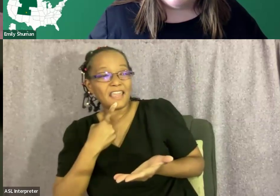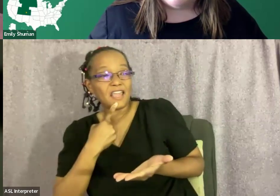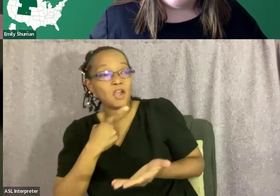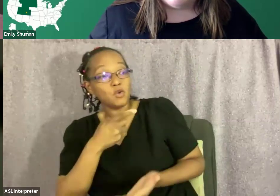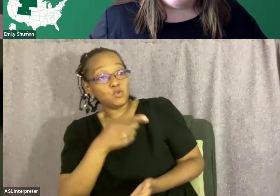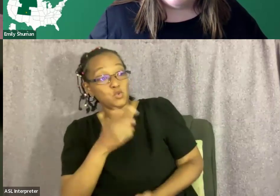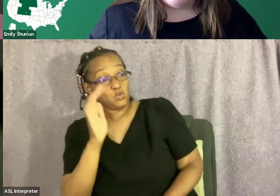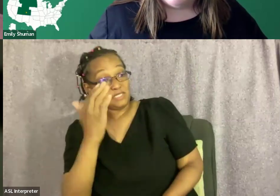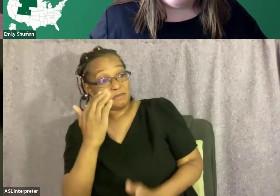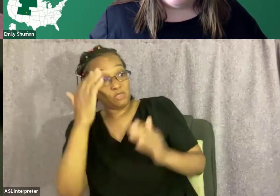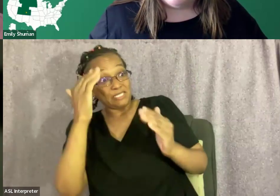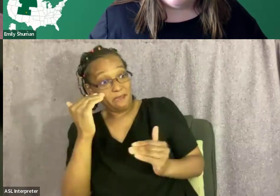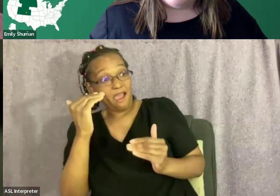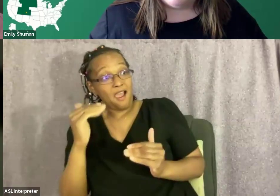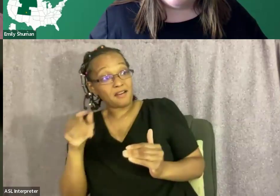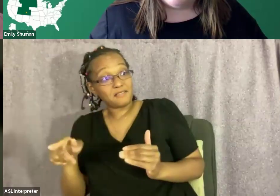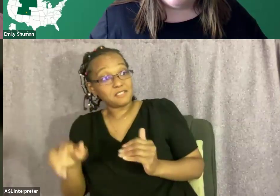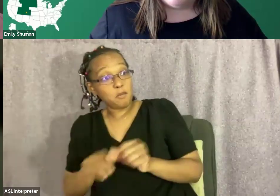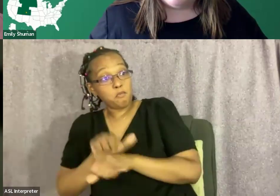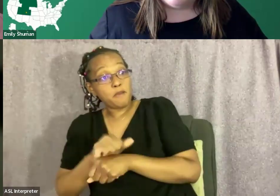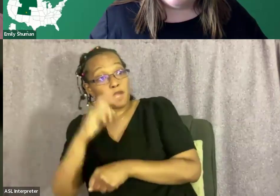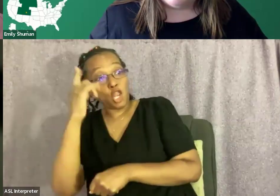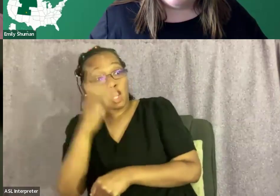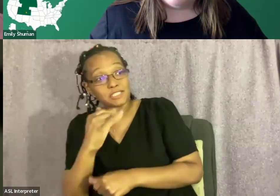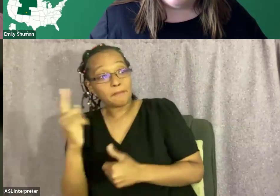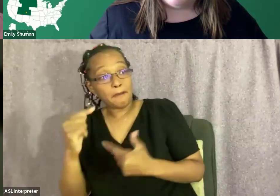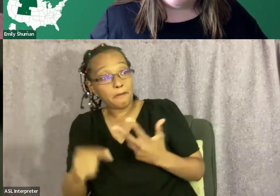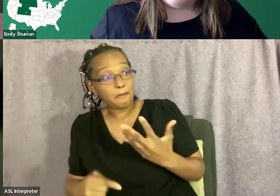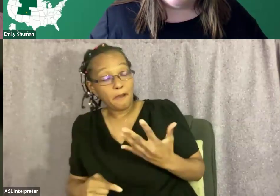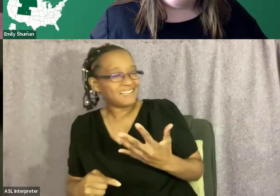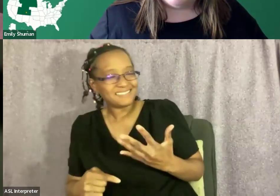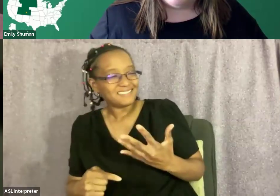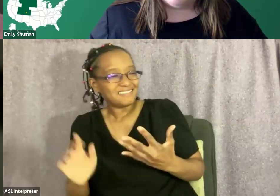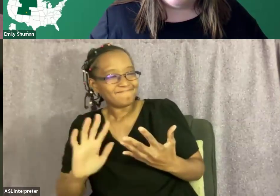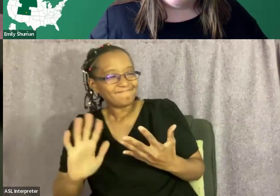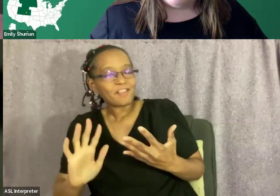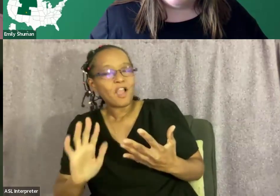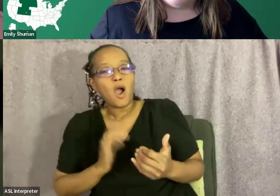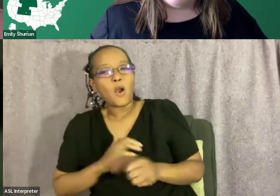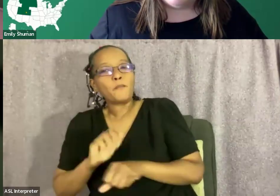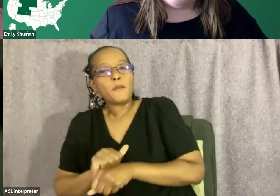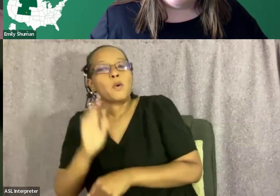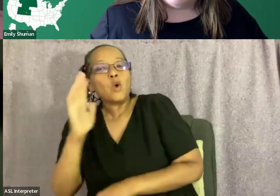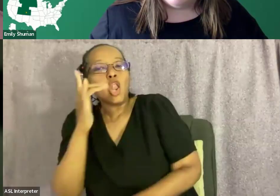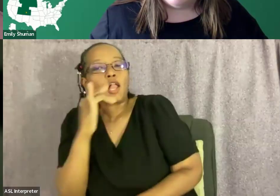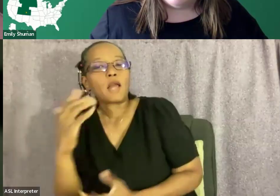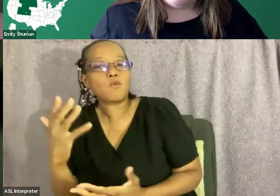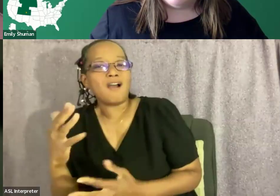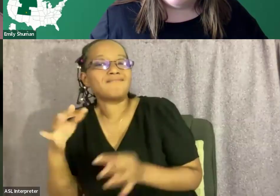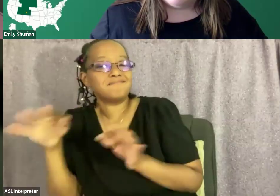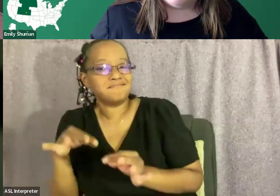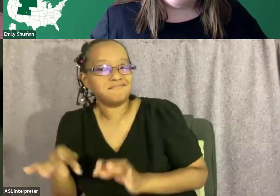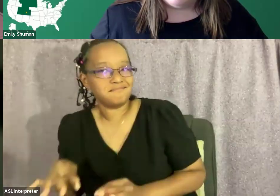seem to be expecting about this appointment. This is what we're going to be doing, or this is what we're going to be talking about, so that folks can have a